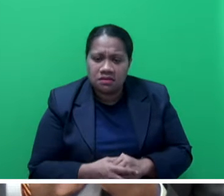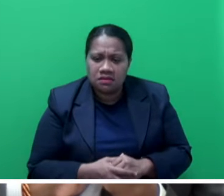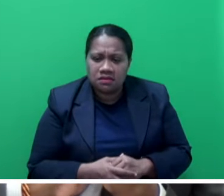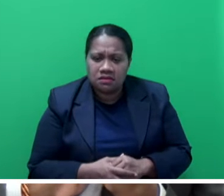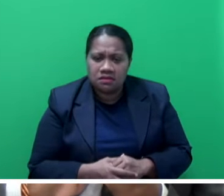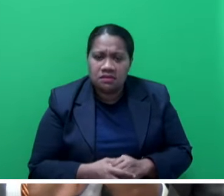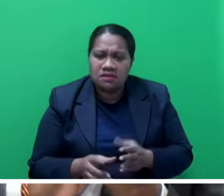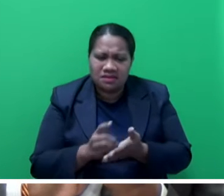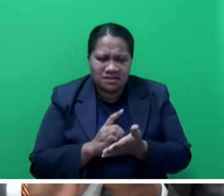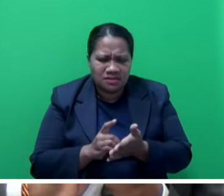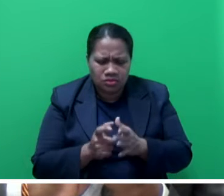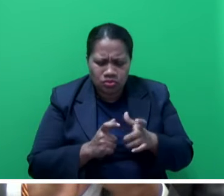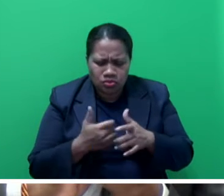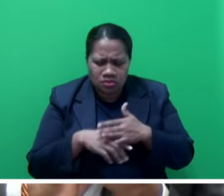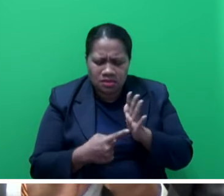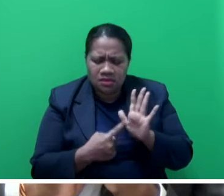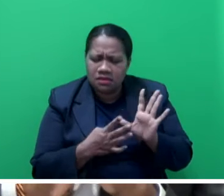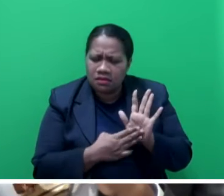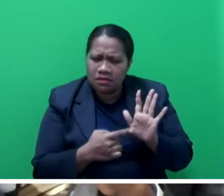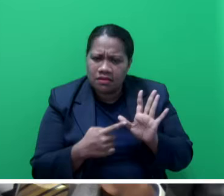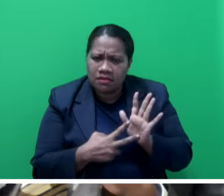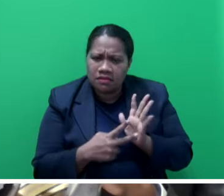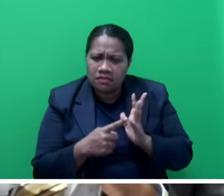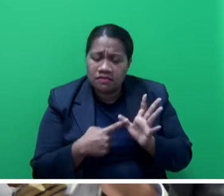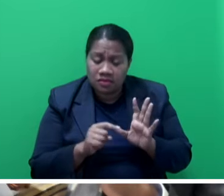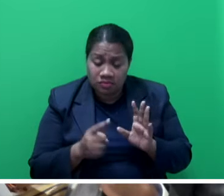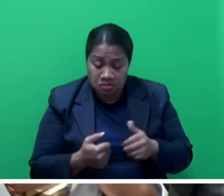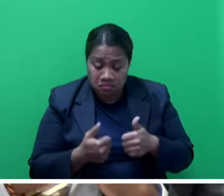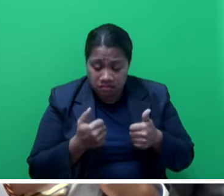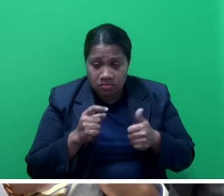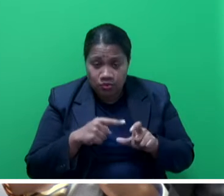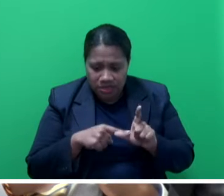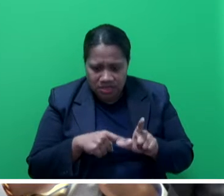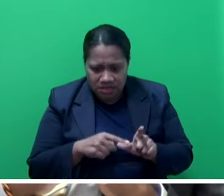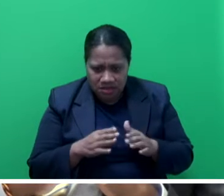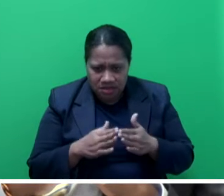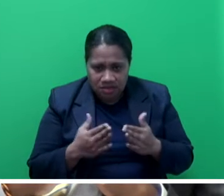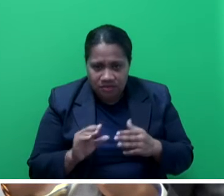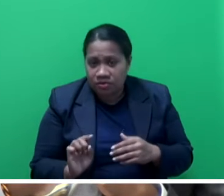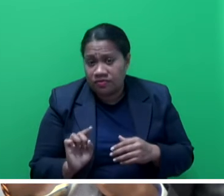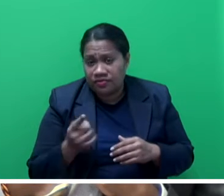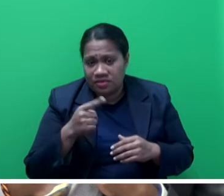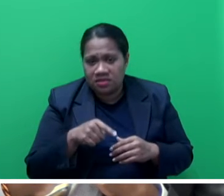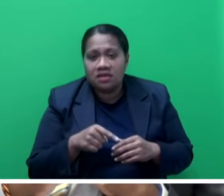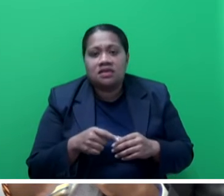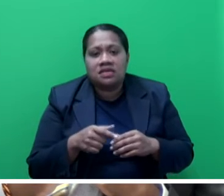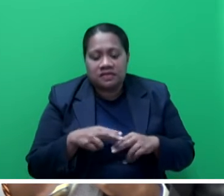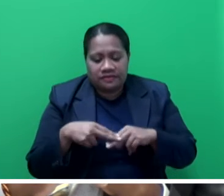Tamavua. But the good news is, a year down from our first case, Fiji still remains COVID